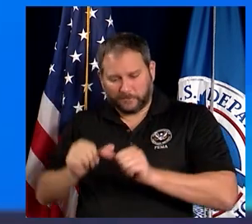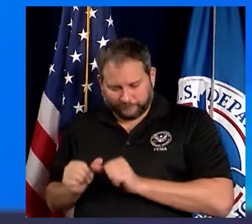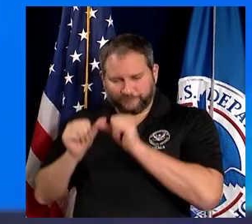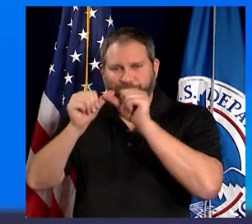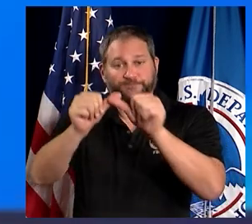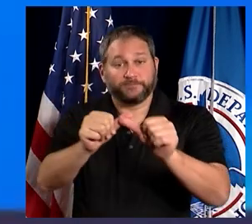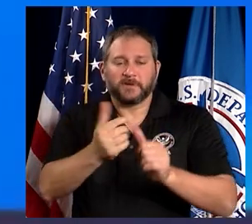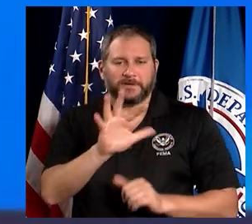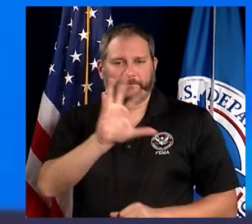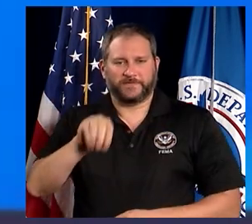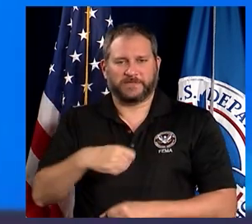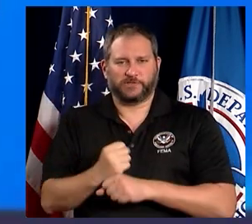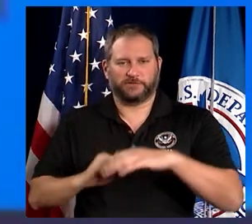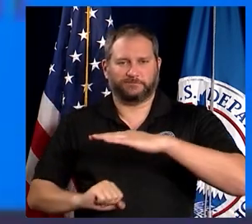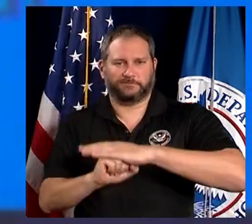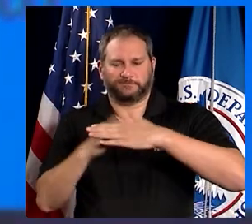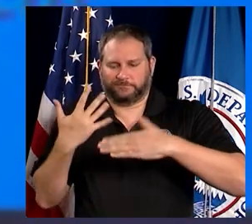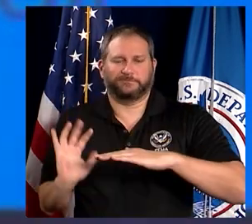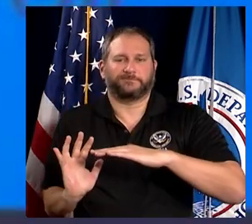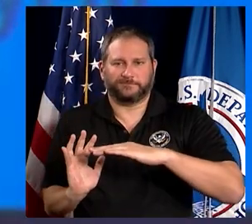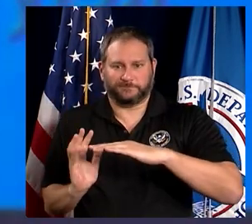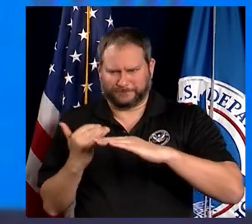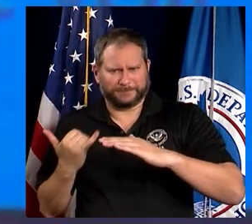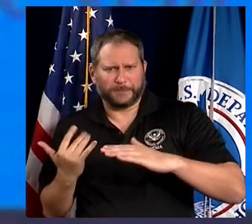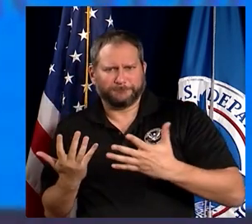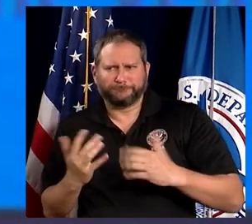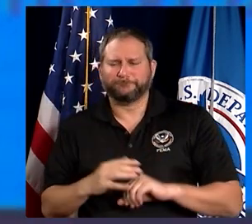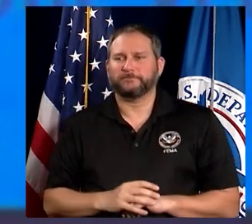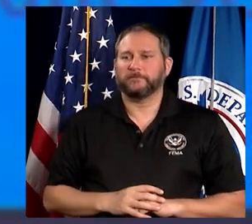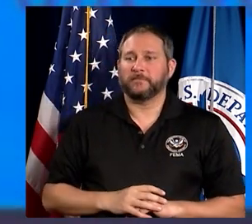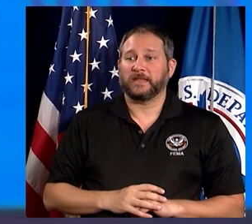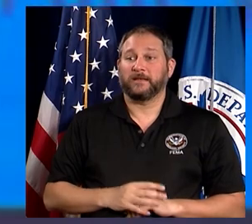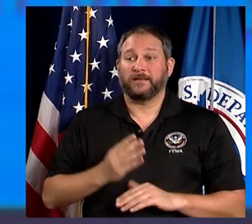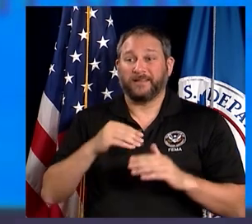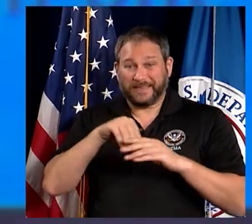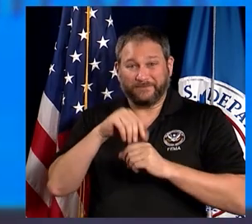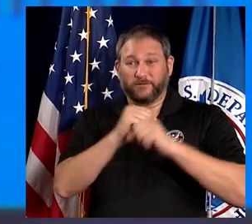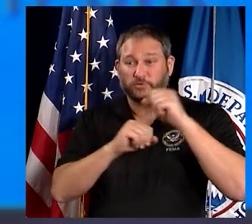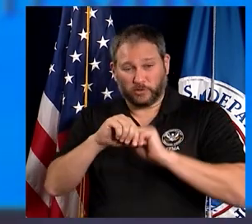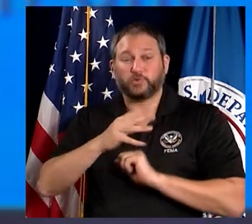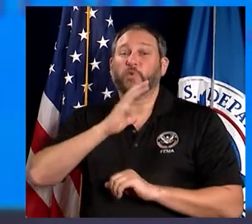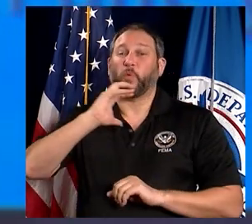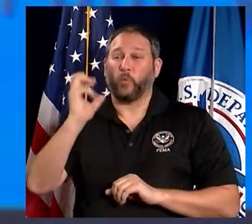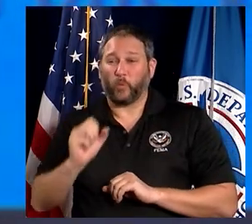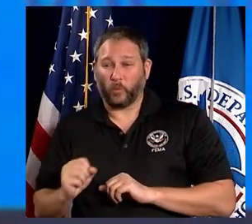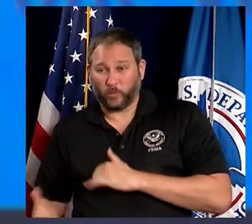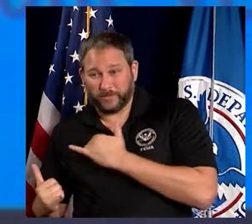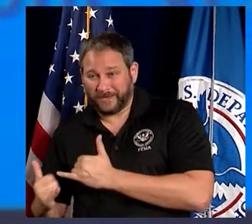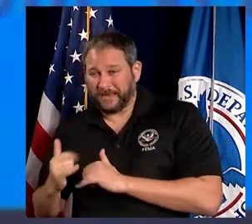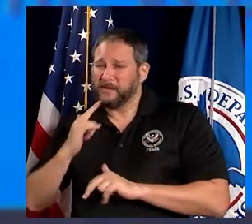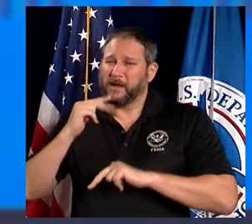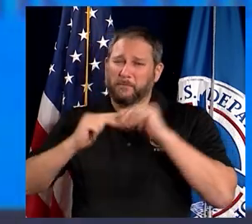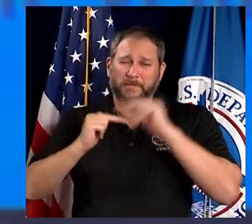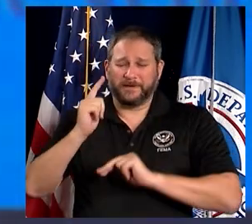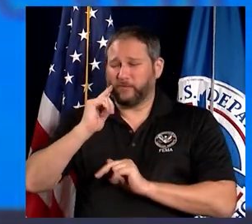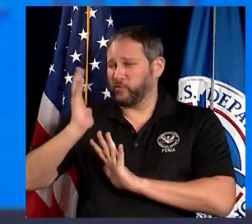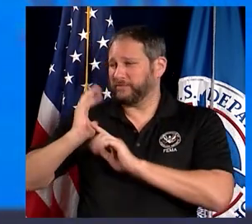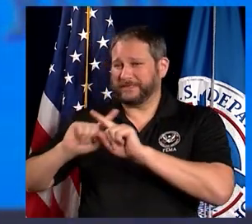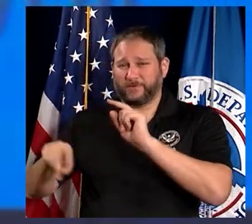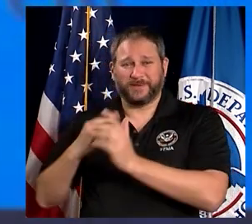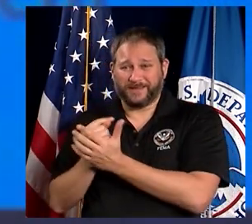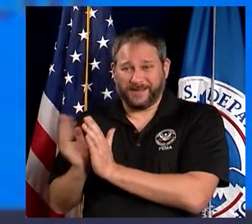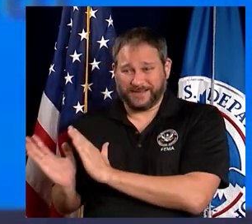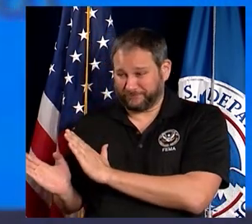years. The infrastructure is not only aging, but it was built for a different time. It was built to drive current in